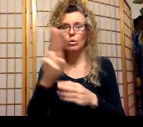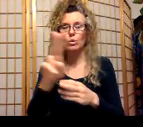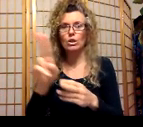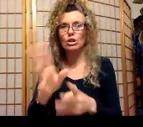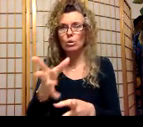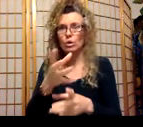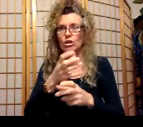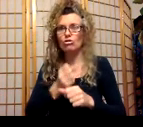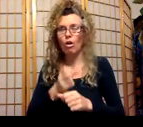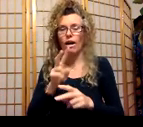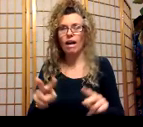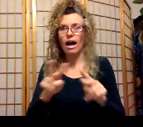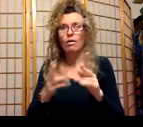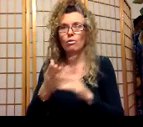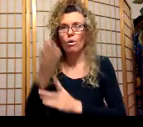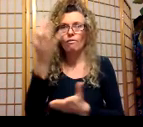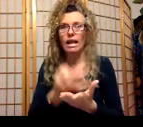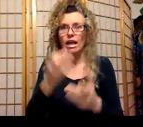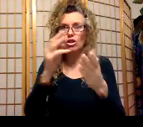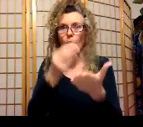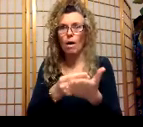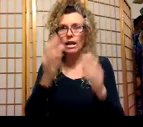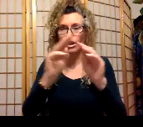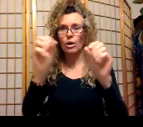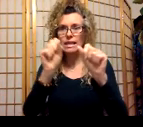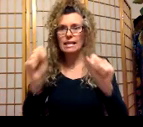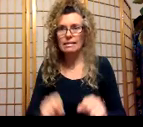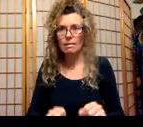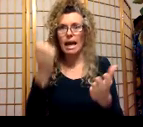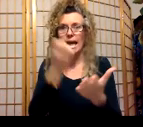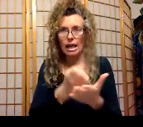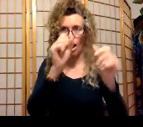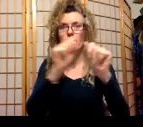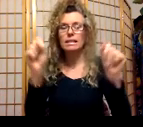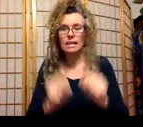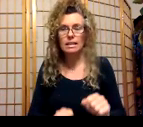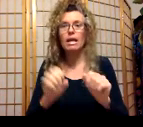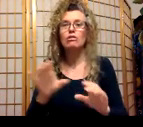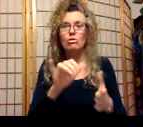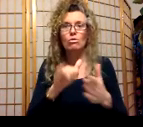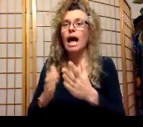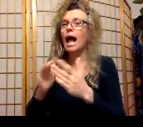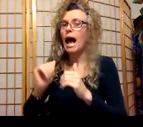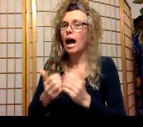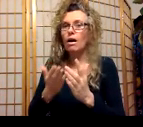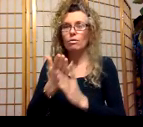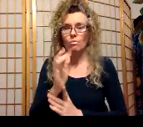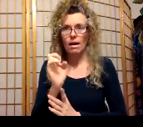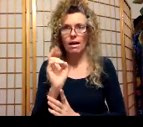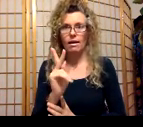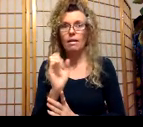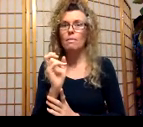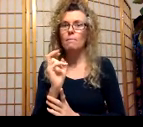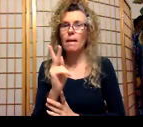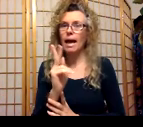value through a financial monetary system, an economic system. They do so through the banks being